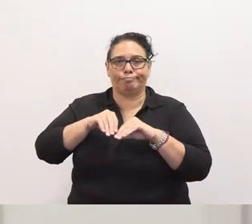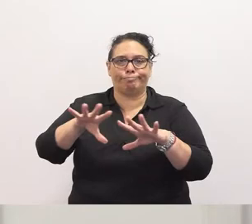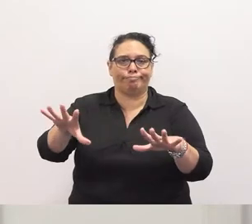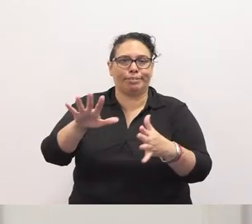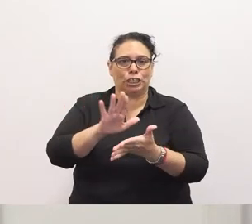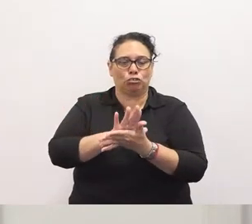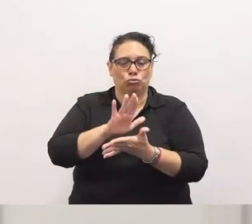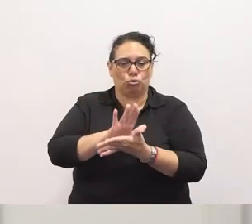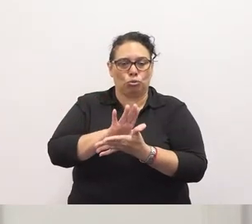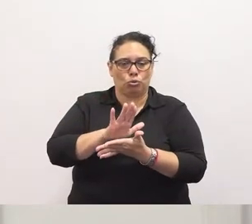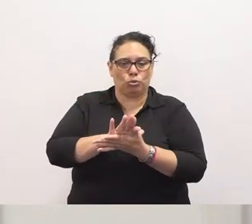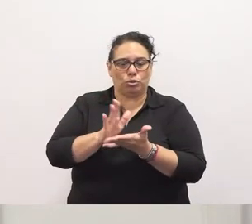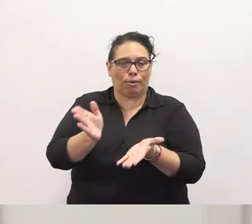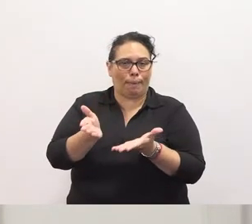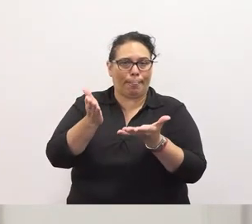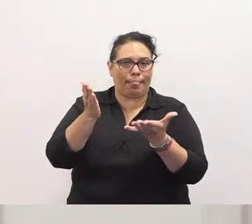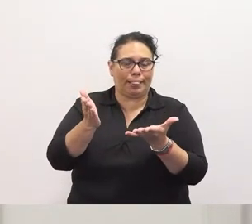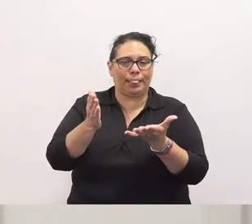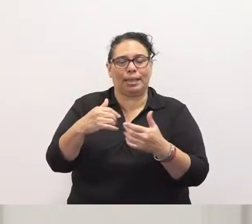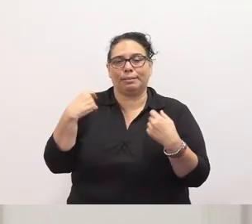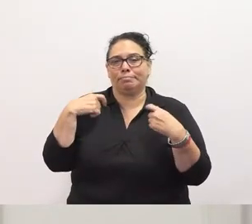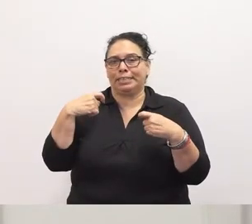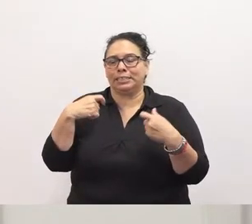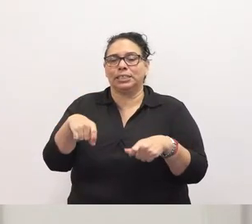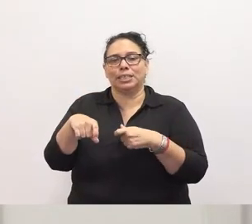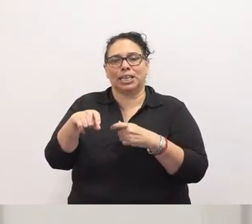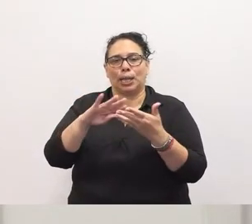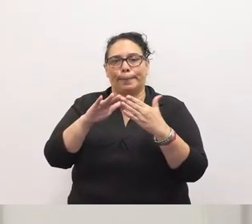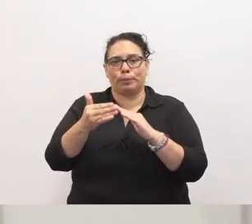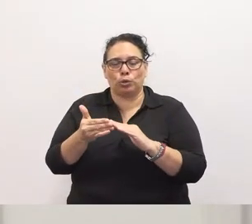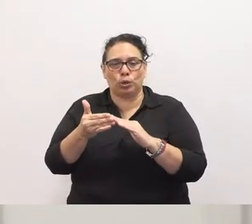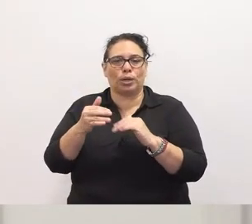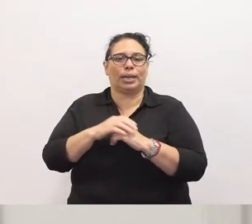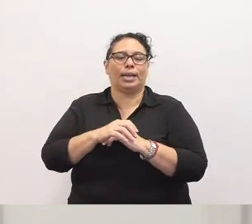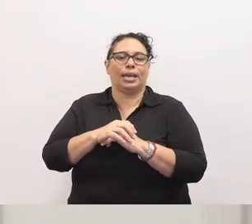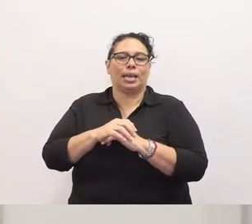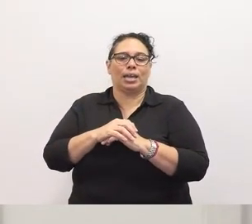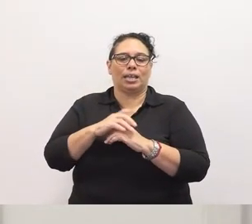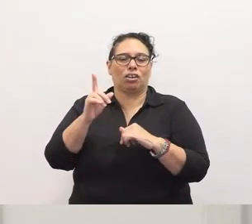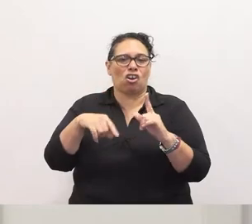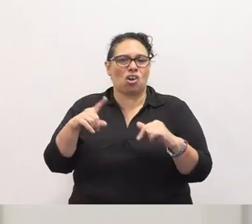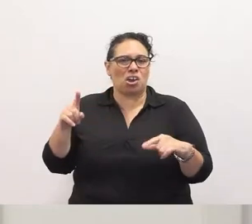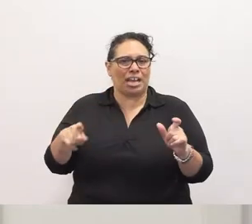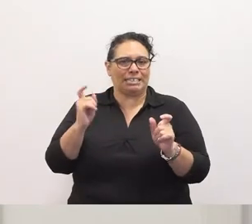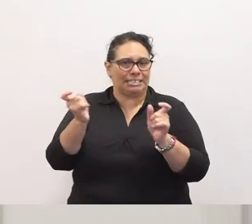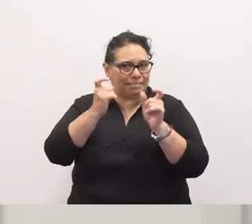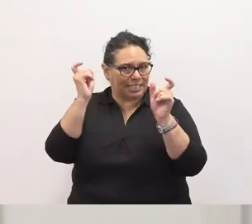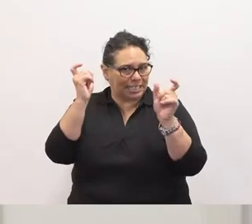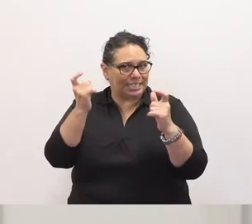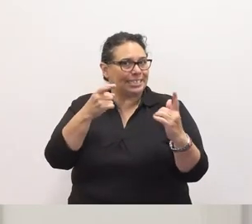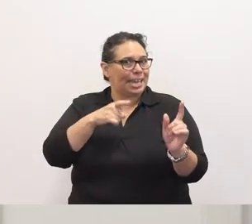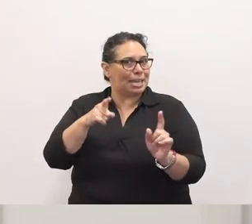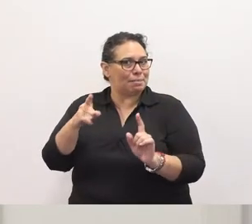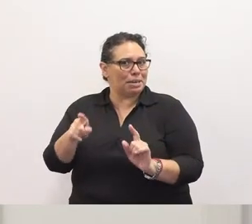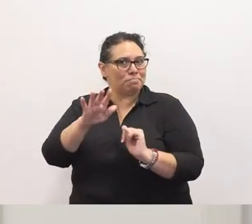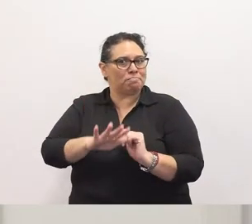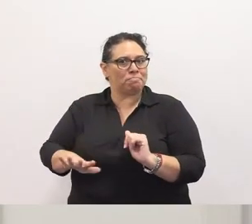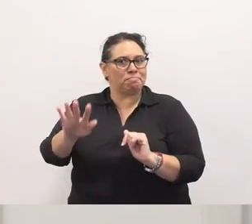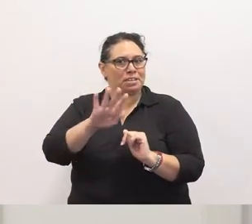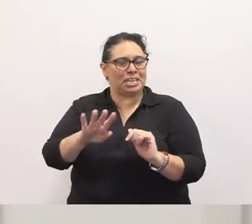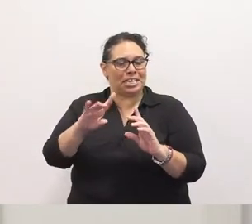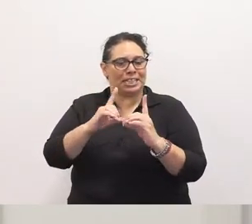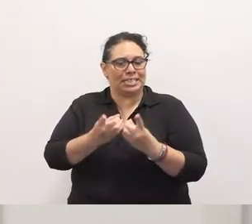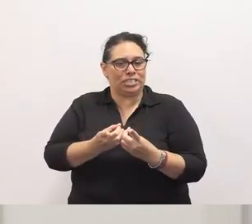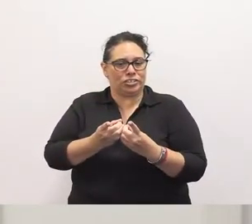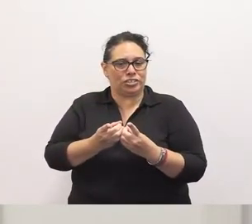really uplift the Latinx community and heritage, and there are all kinds of festivities happening across the district. So just